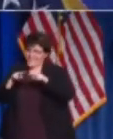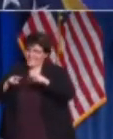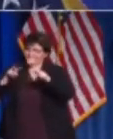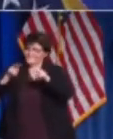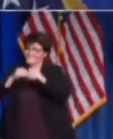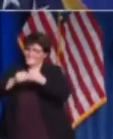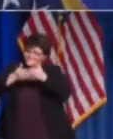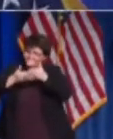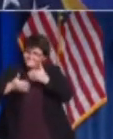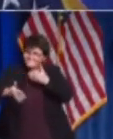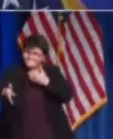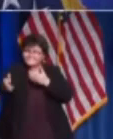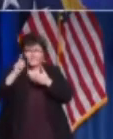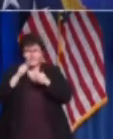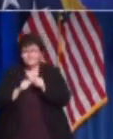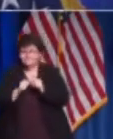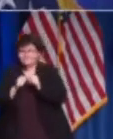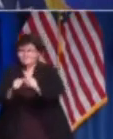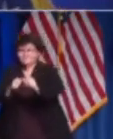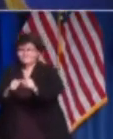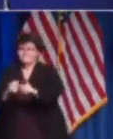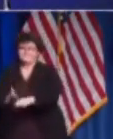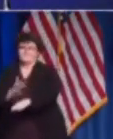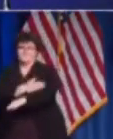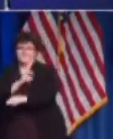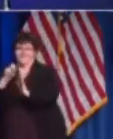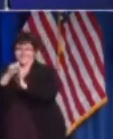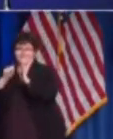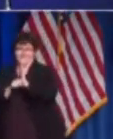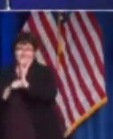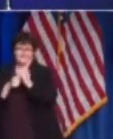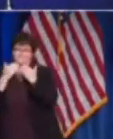state a better place every day. Thank you so much.